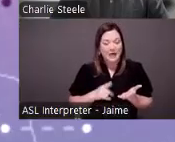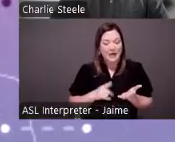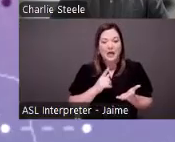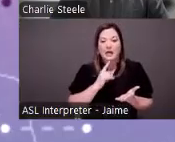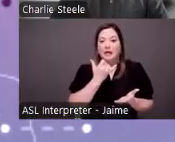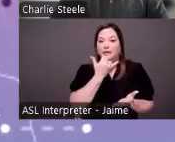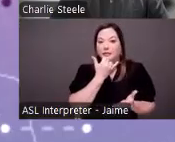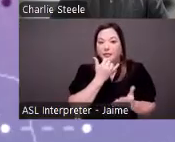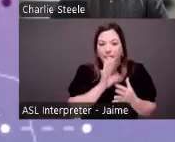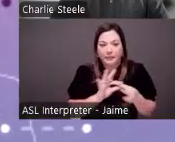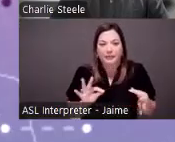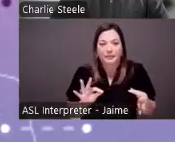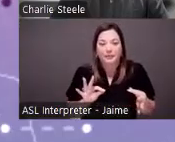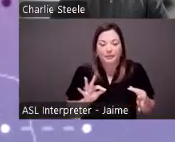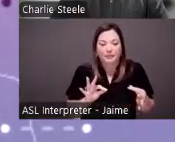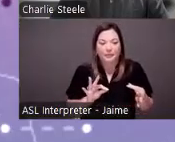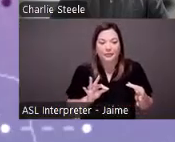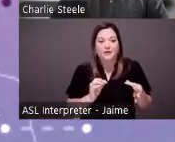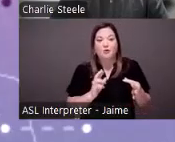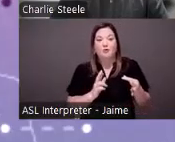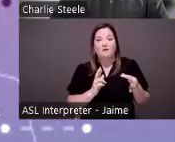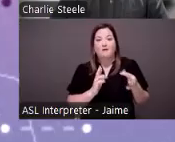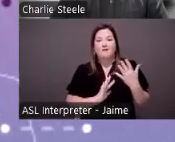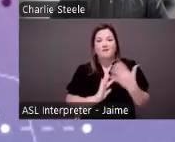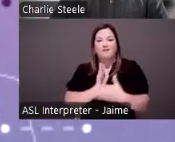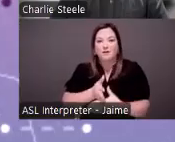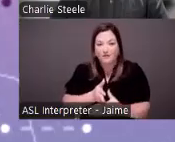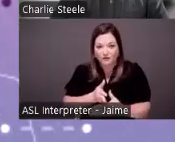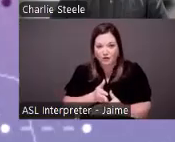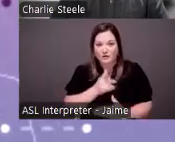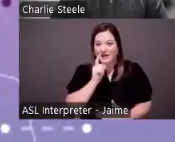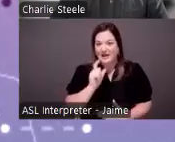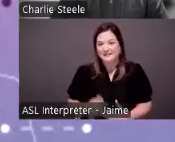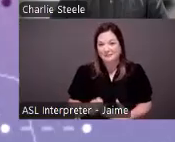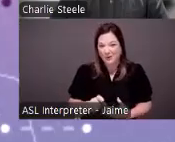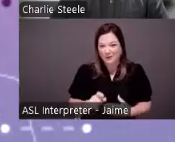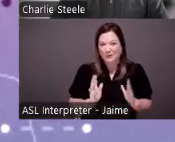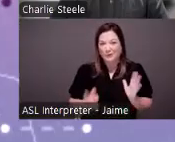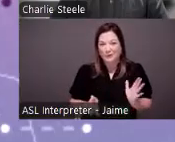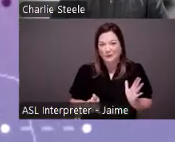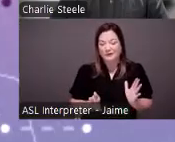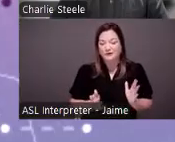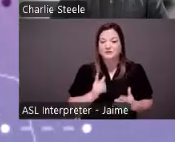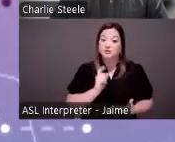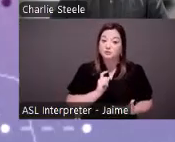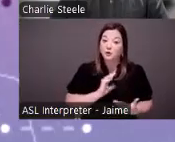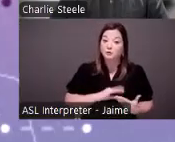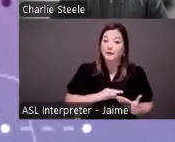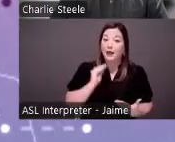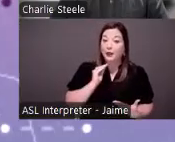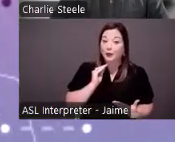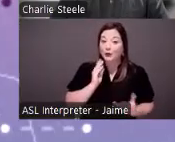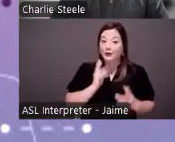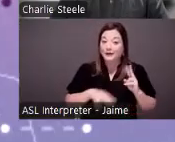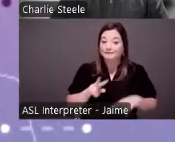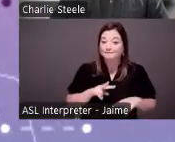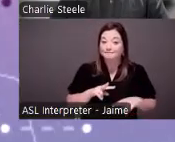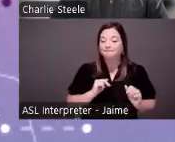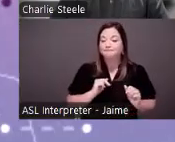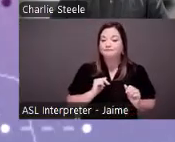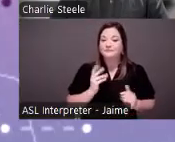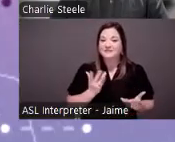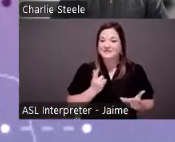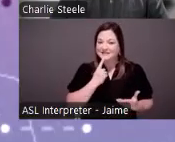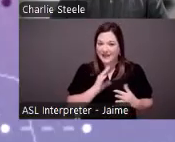or they're interfering where they're not supposed to, where it's supposed to be a learning encounter. They might say some things. I would